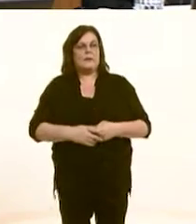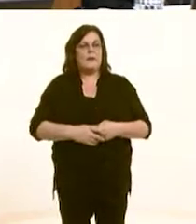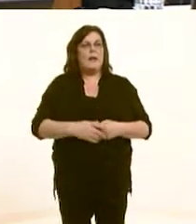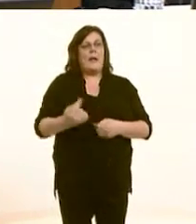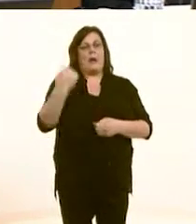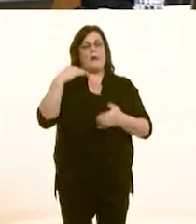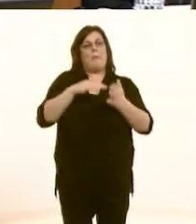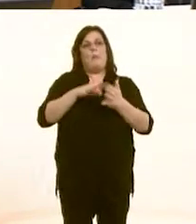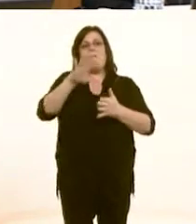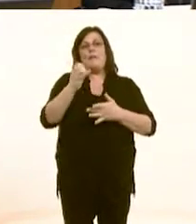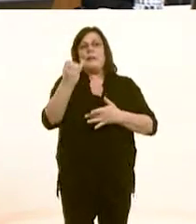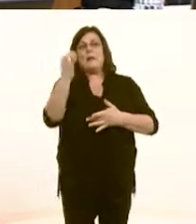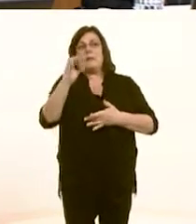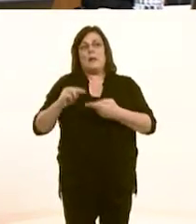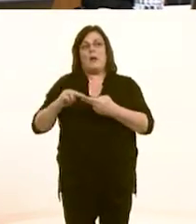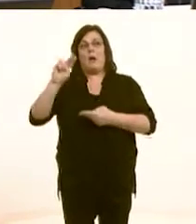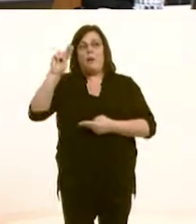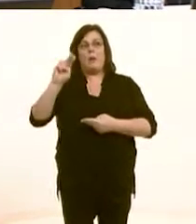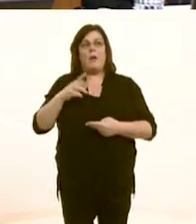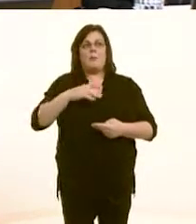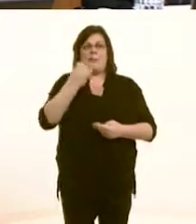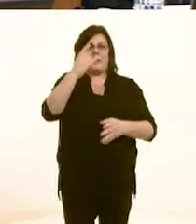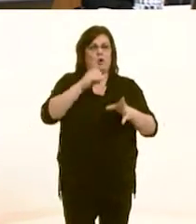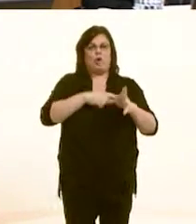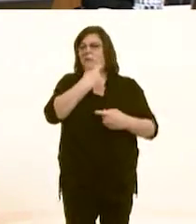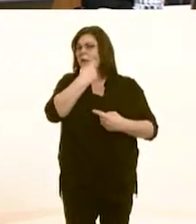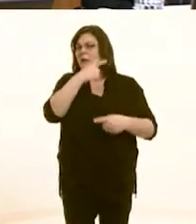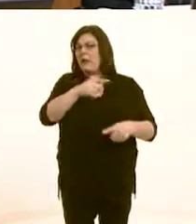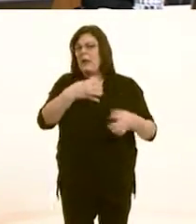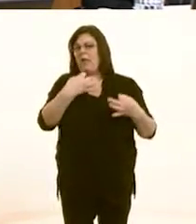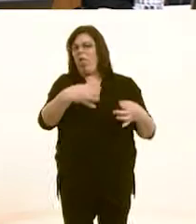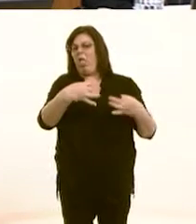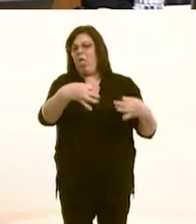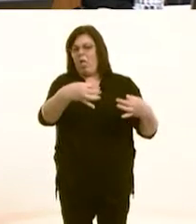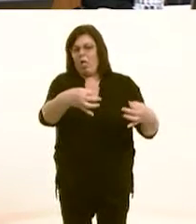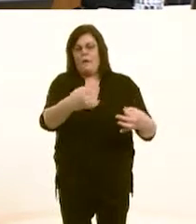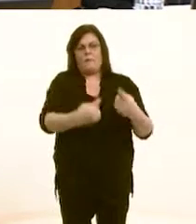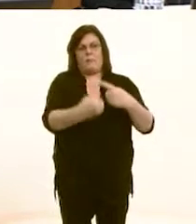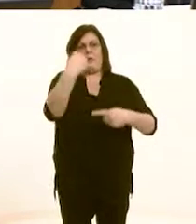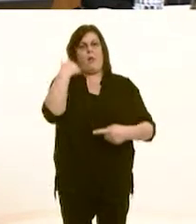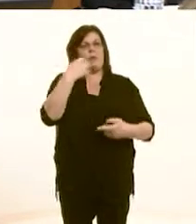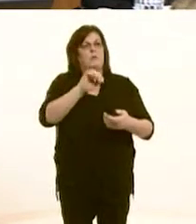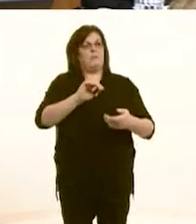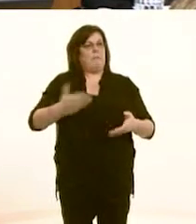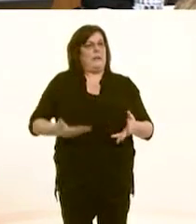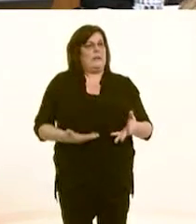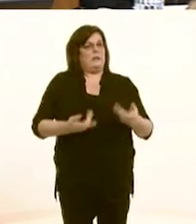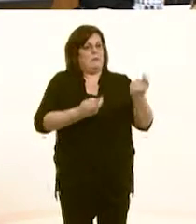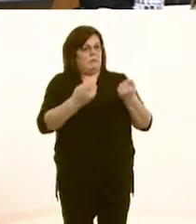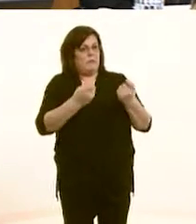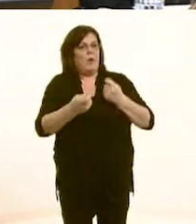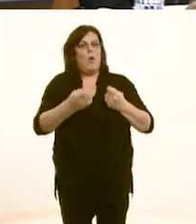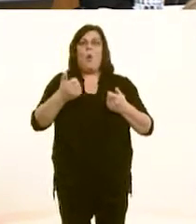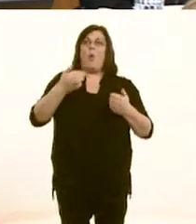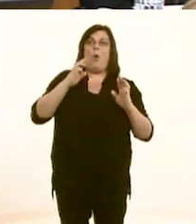airport is recovering from the 6 years of neglect it had under its previous private owners. We expect to see more airlines